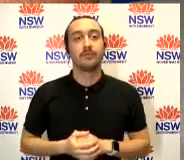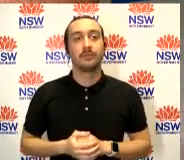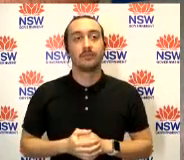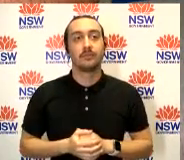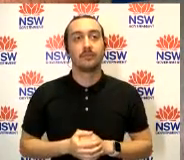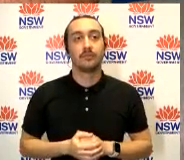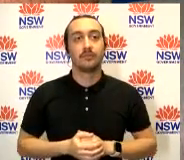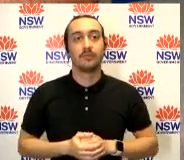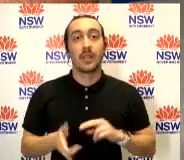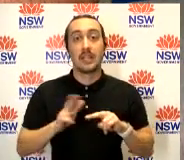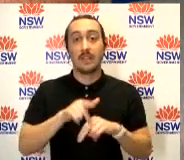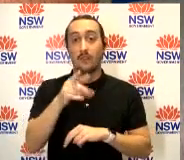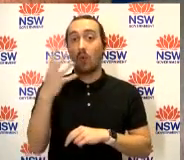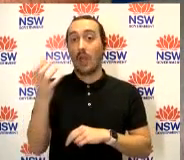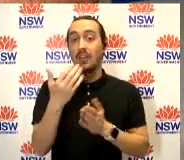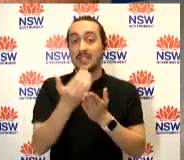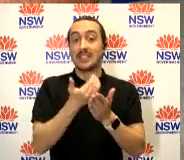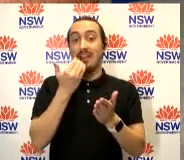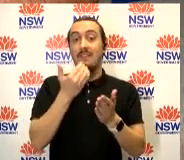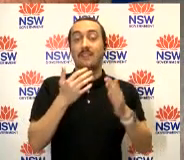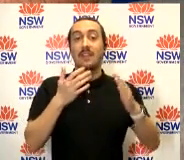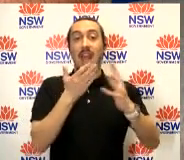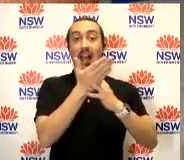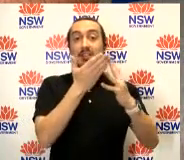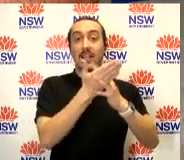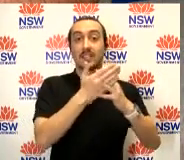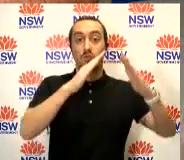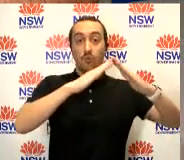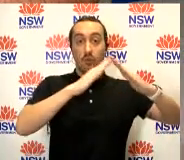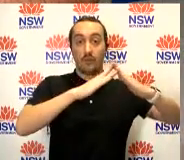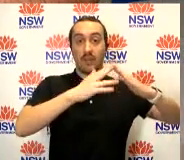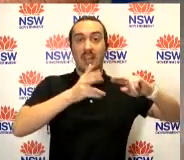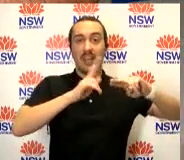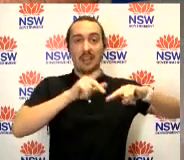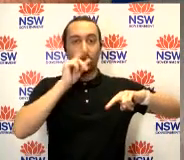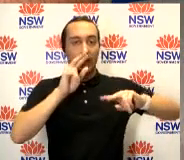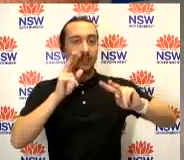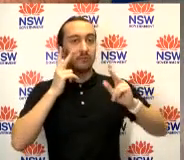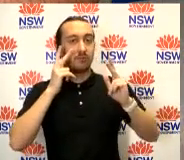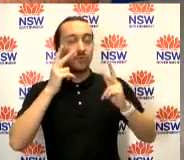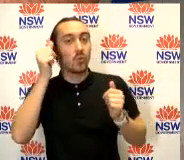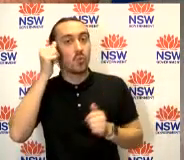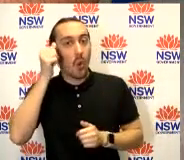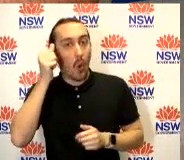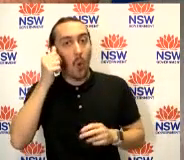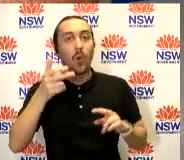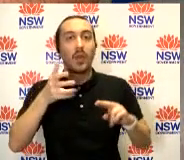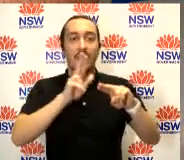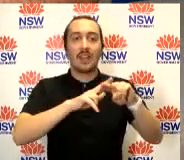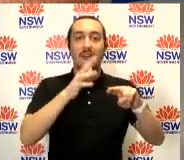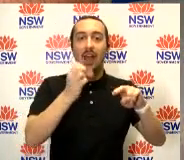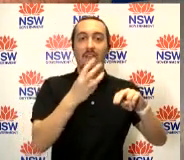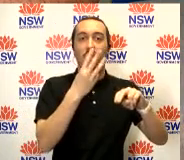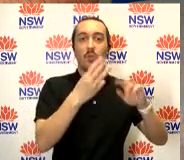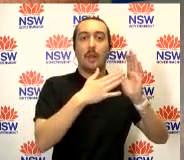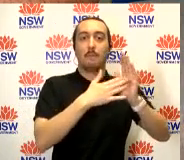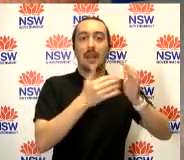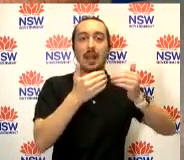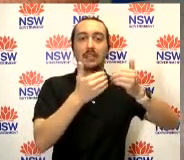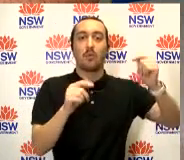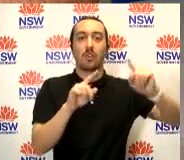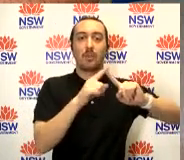If you have safe access to a roof and you can clearly delineate a 3-meter separation point from an edge, that